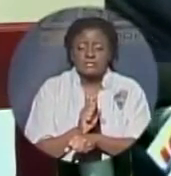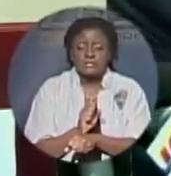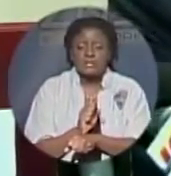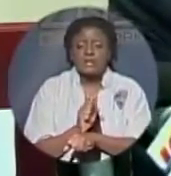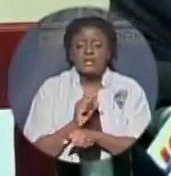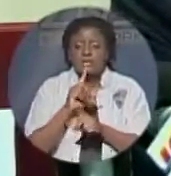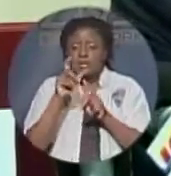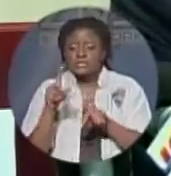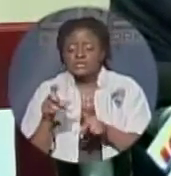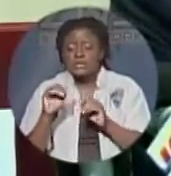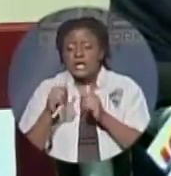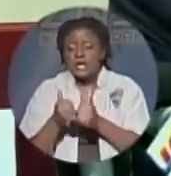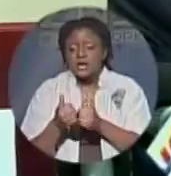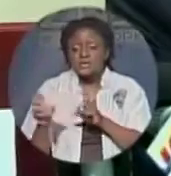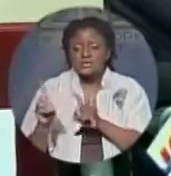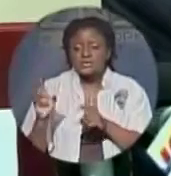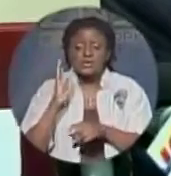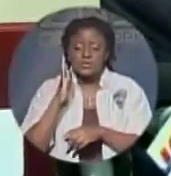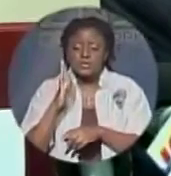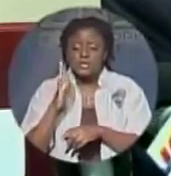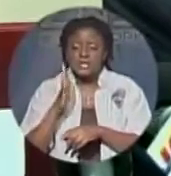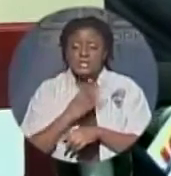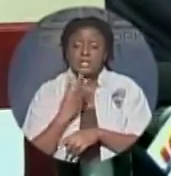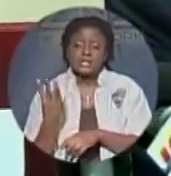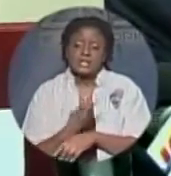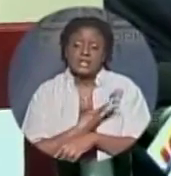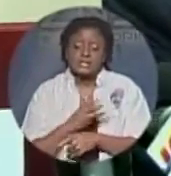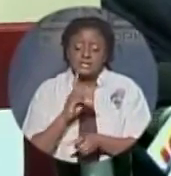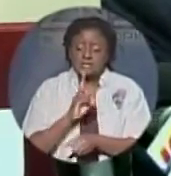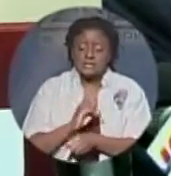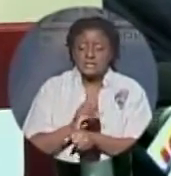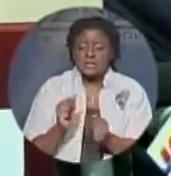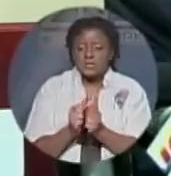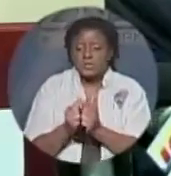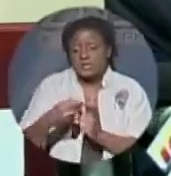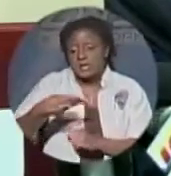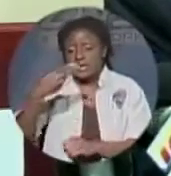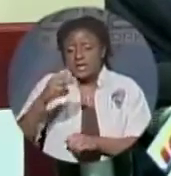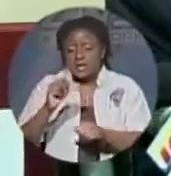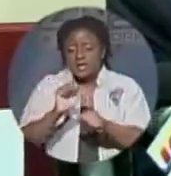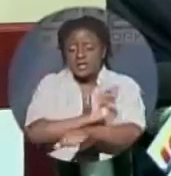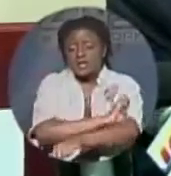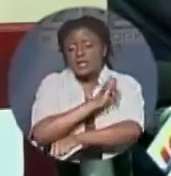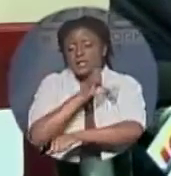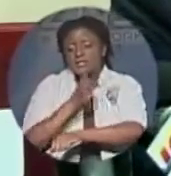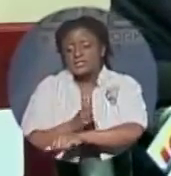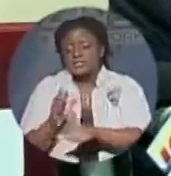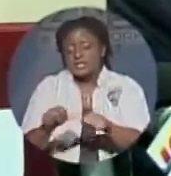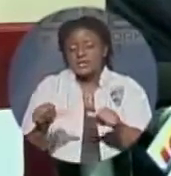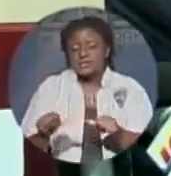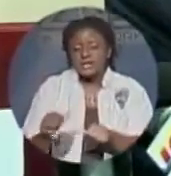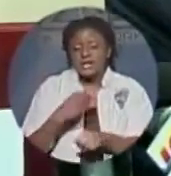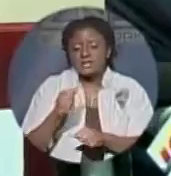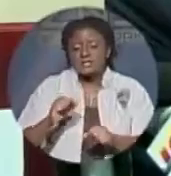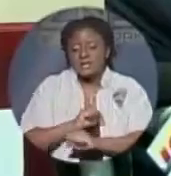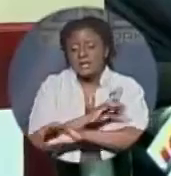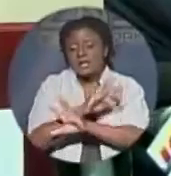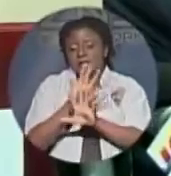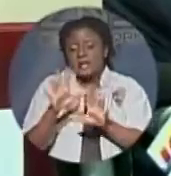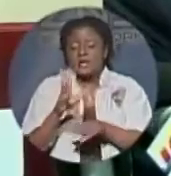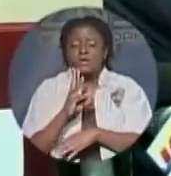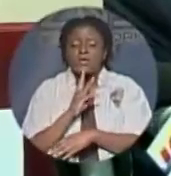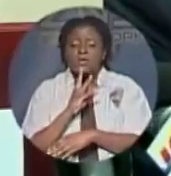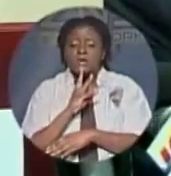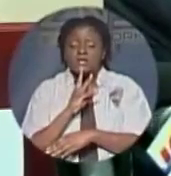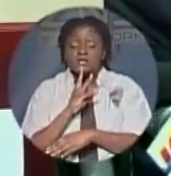it and how do we deal with it? In a high energy area and with the clear waters that we have in the Bahamas,